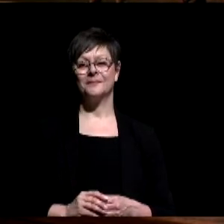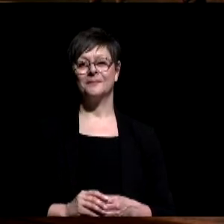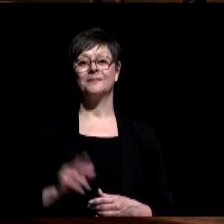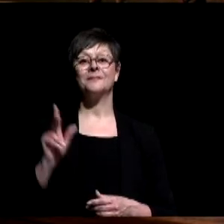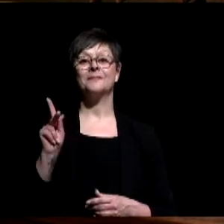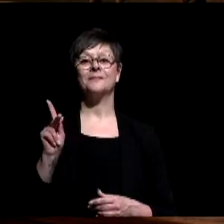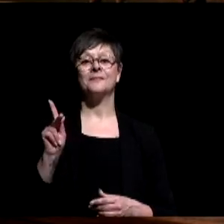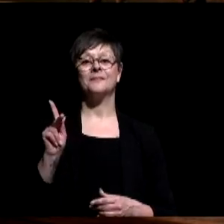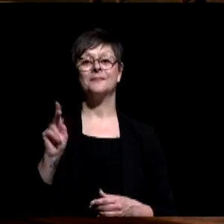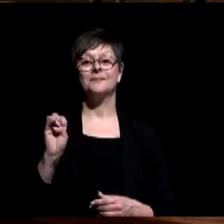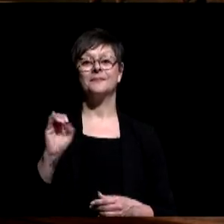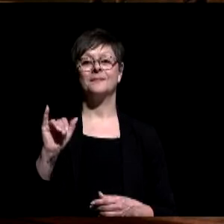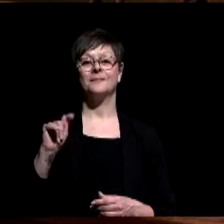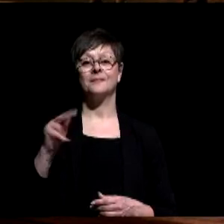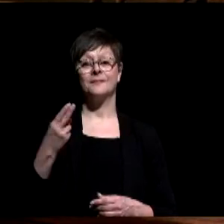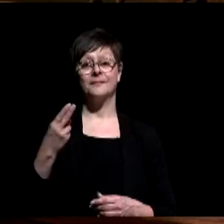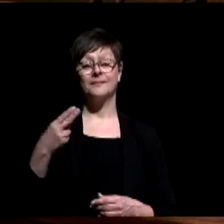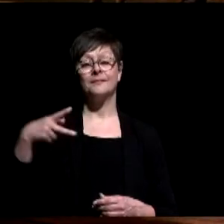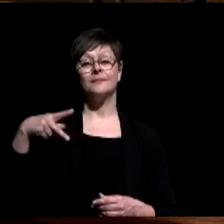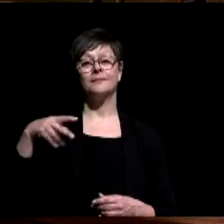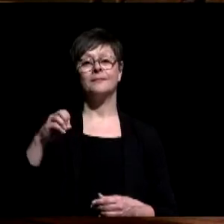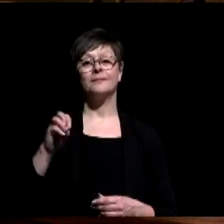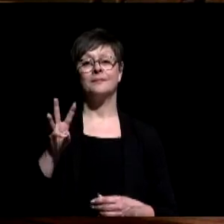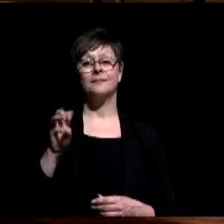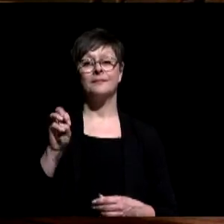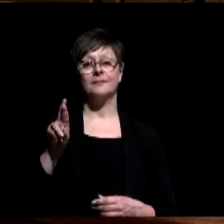Keith Power.